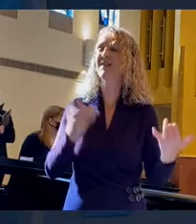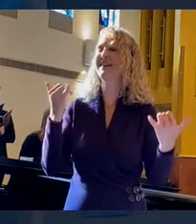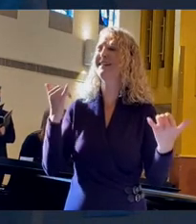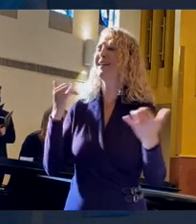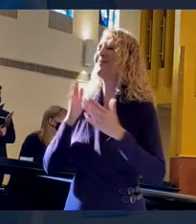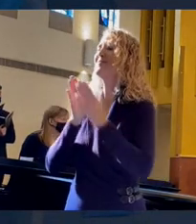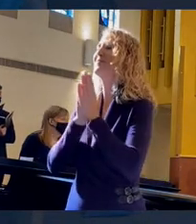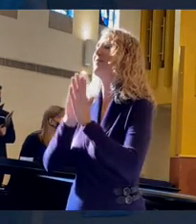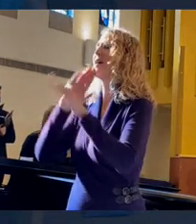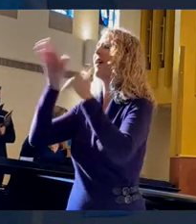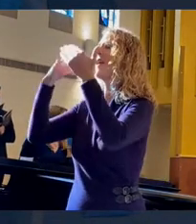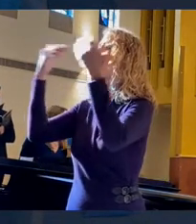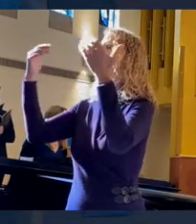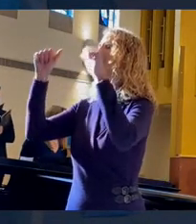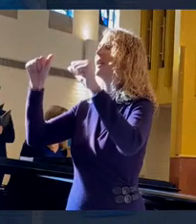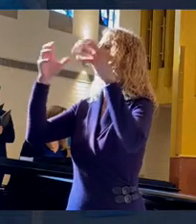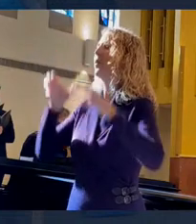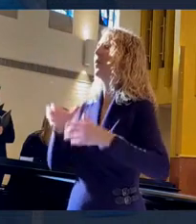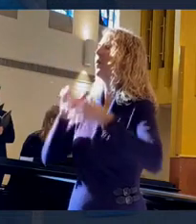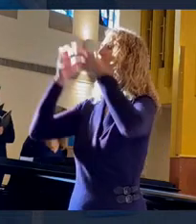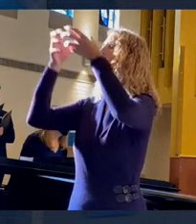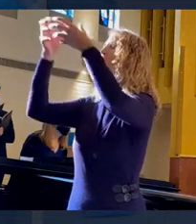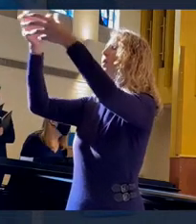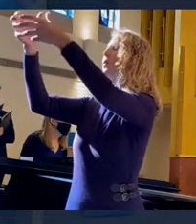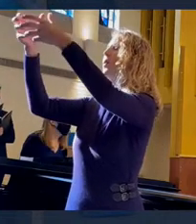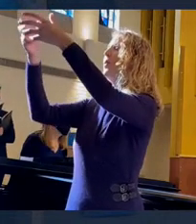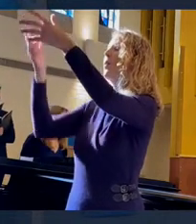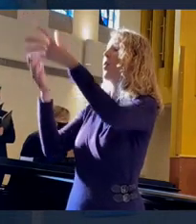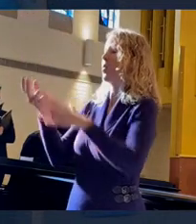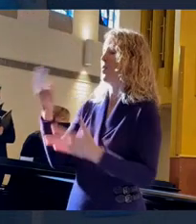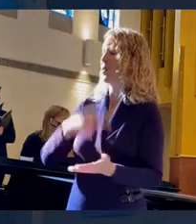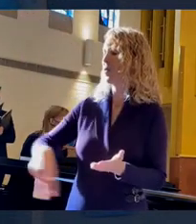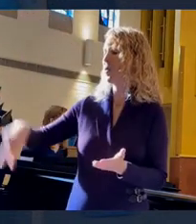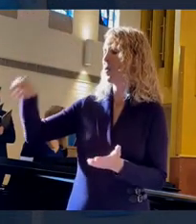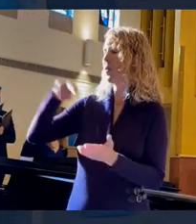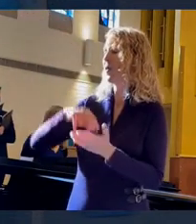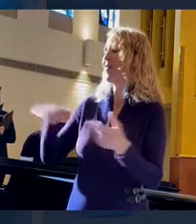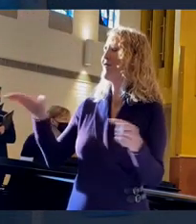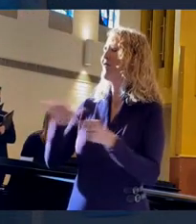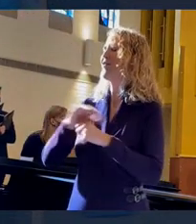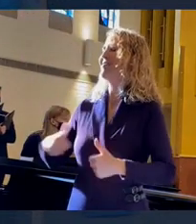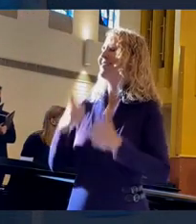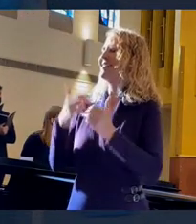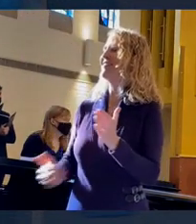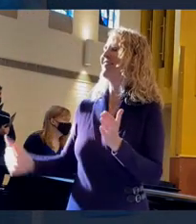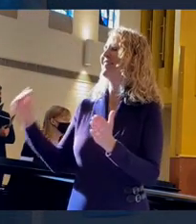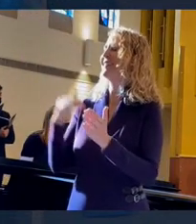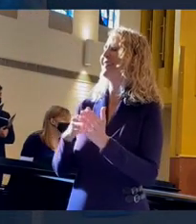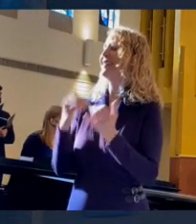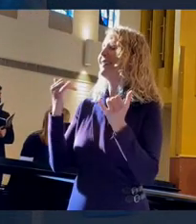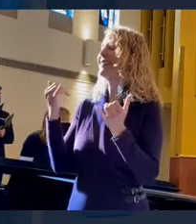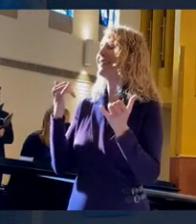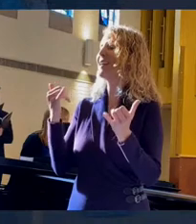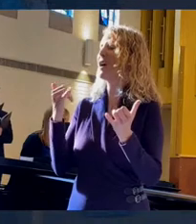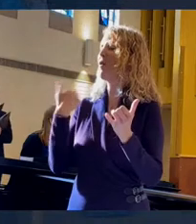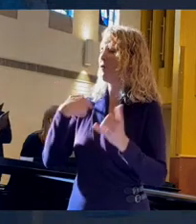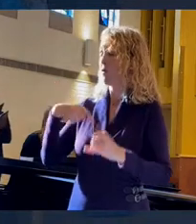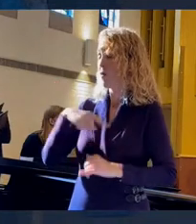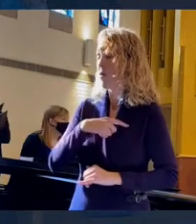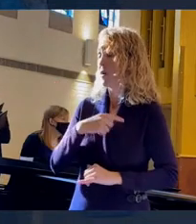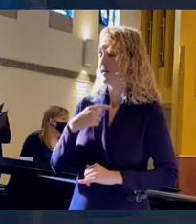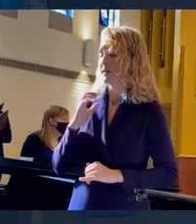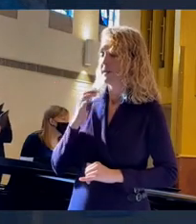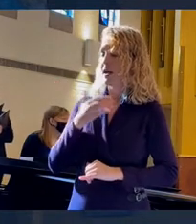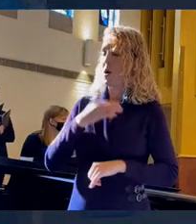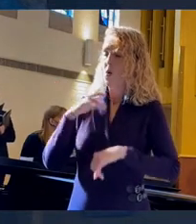to rejoice in the light of your face. And in the resurrection, give them the fullness of life. Grant also to us, when our